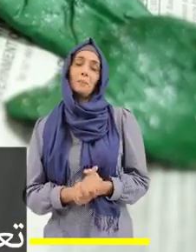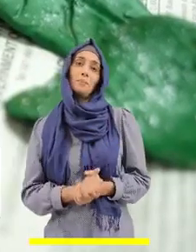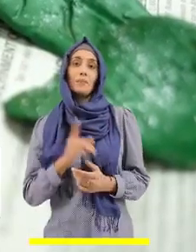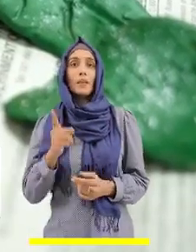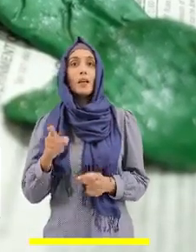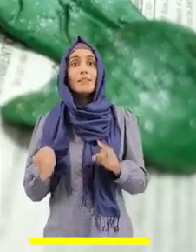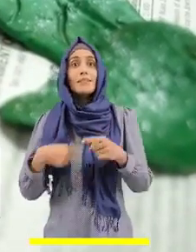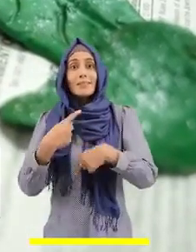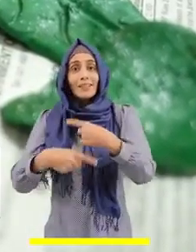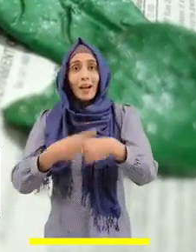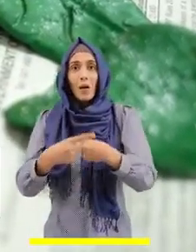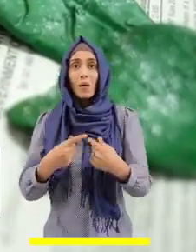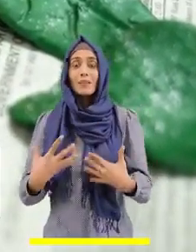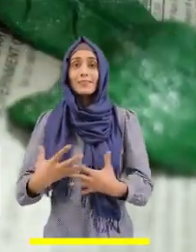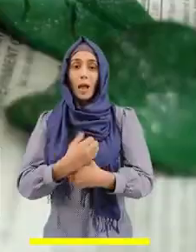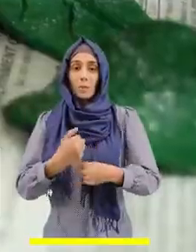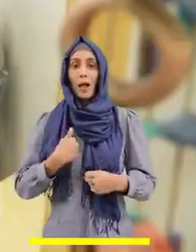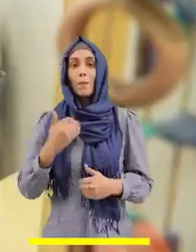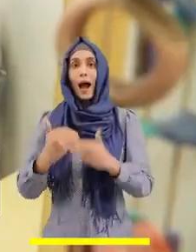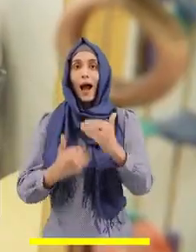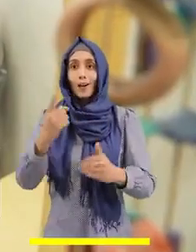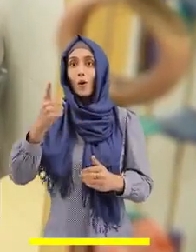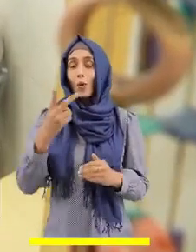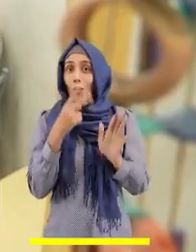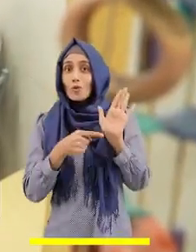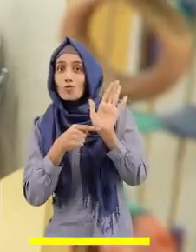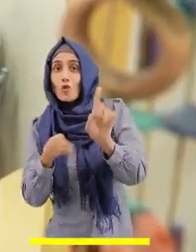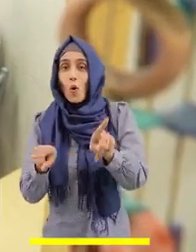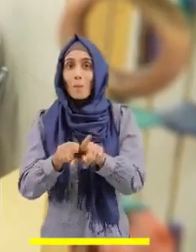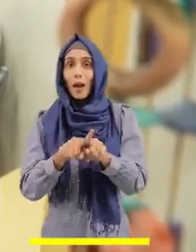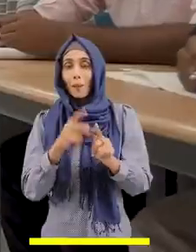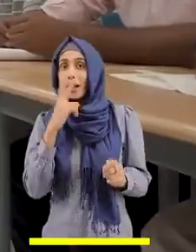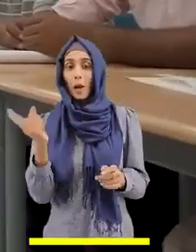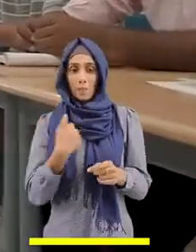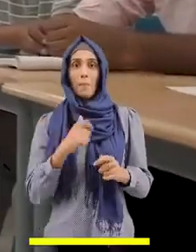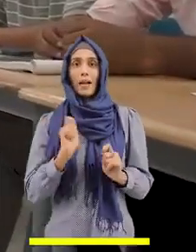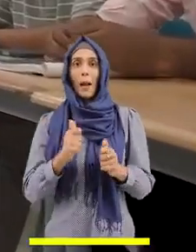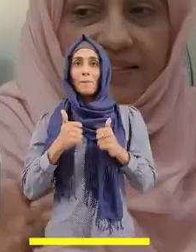education, they became some of our strongest champions.